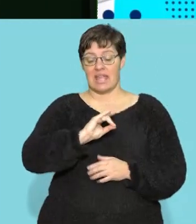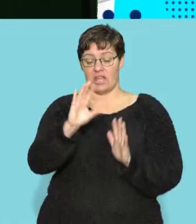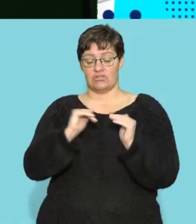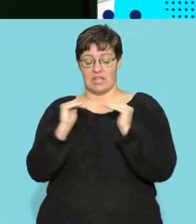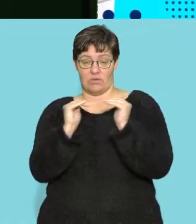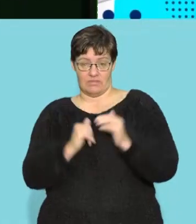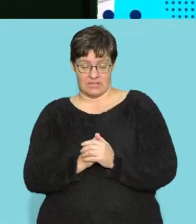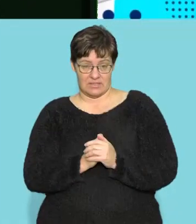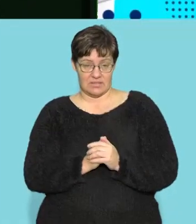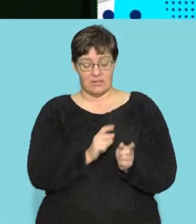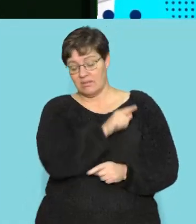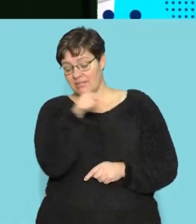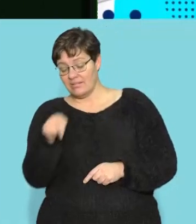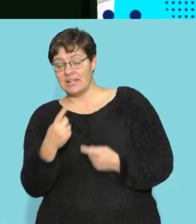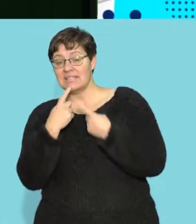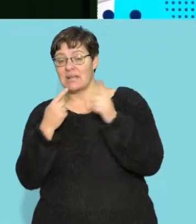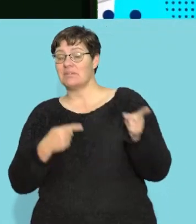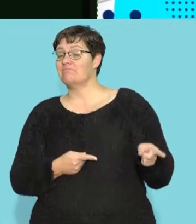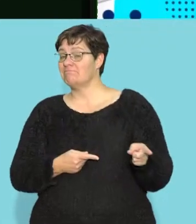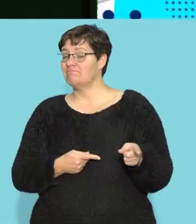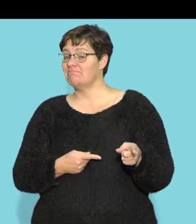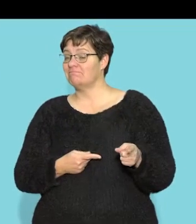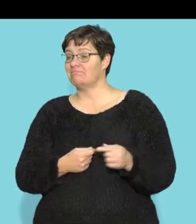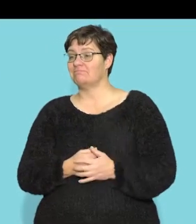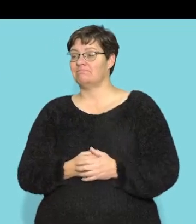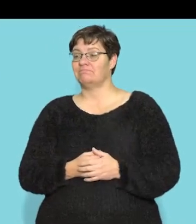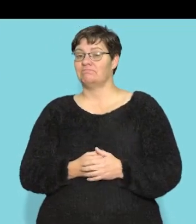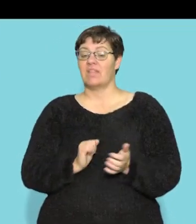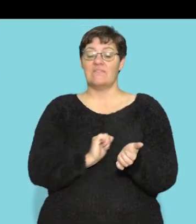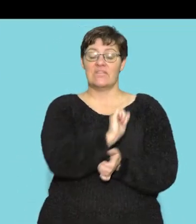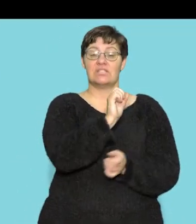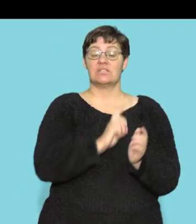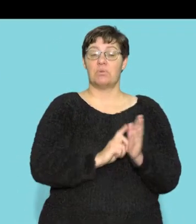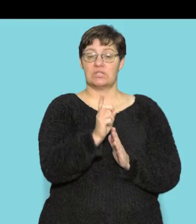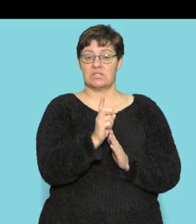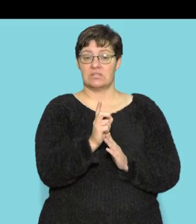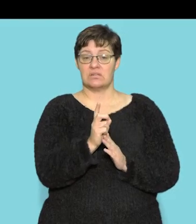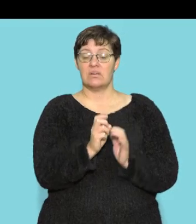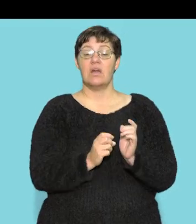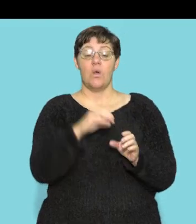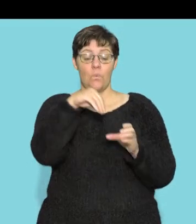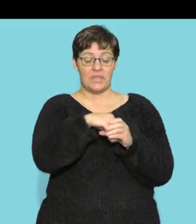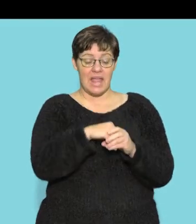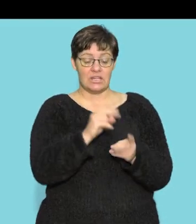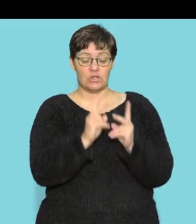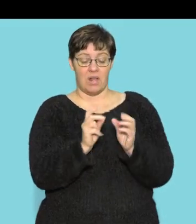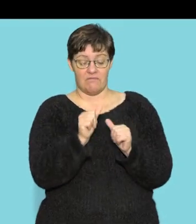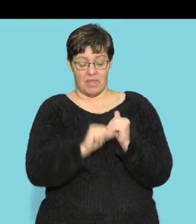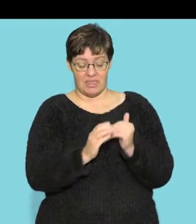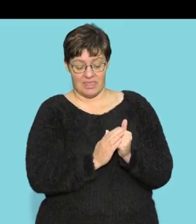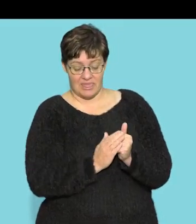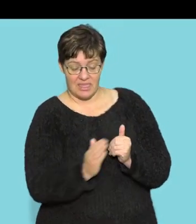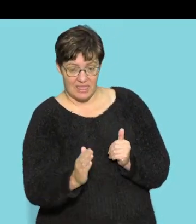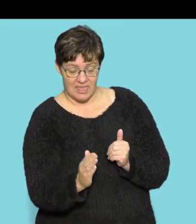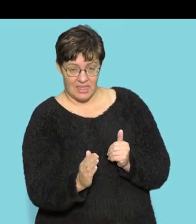equivalents. Coming back to my statement, a fixed deposit maturing within the next 12 months,